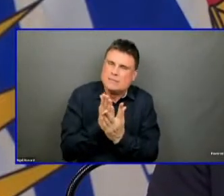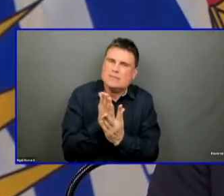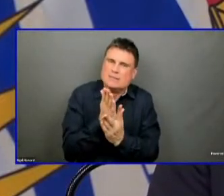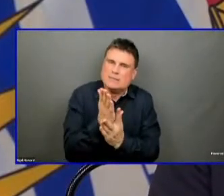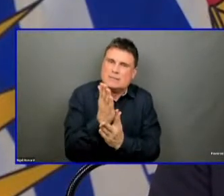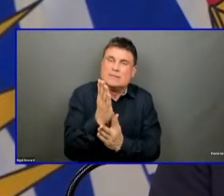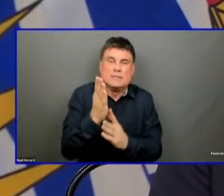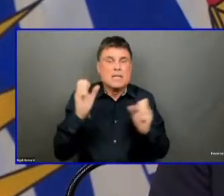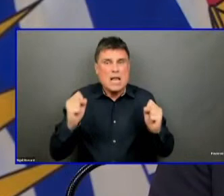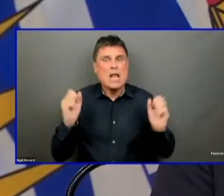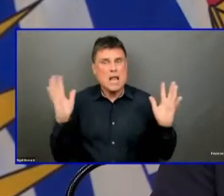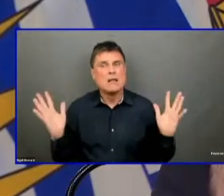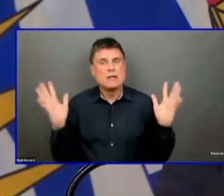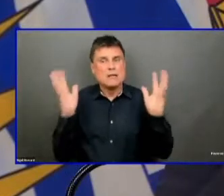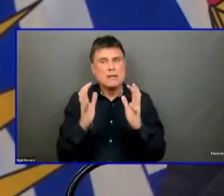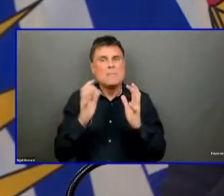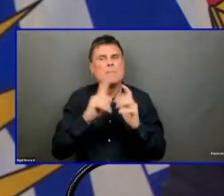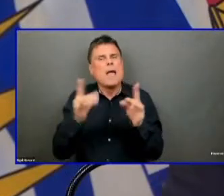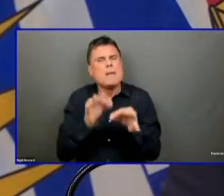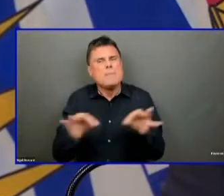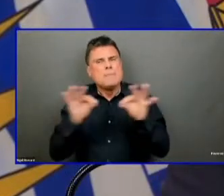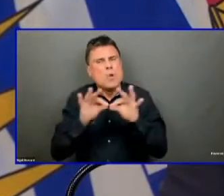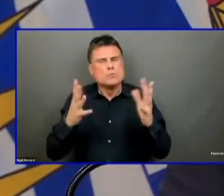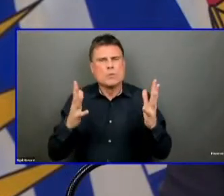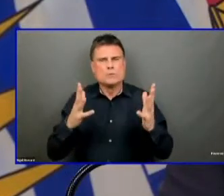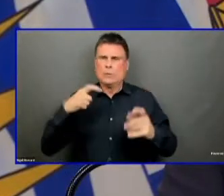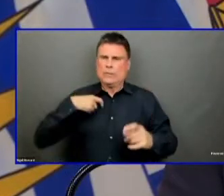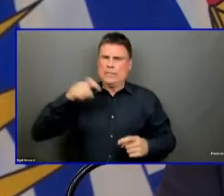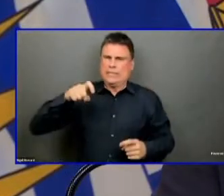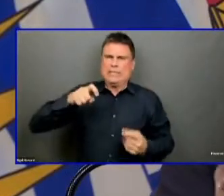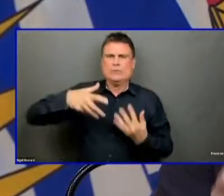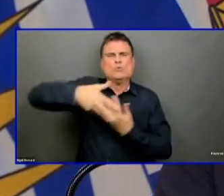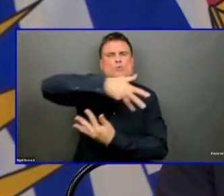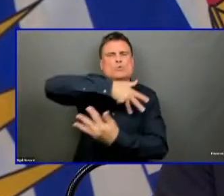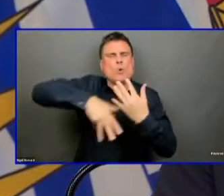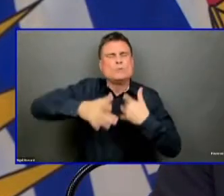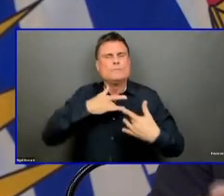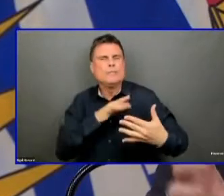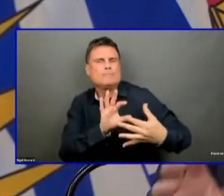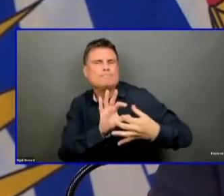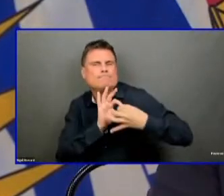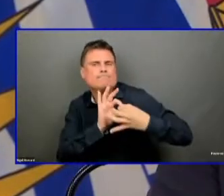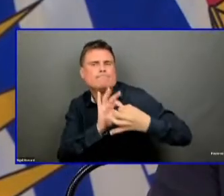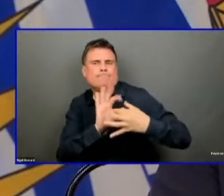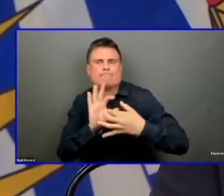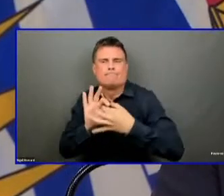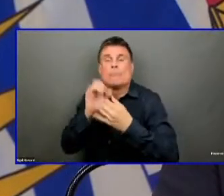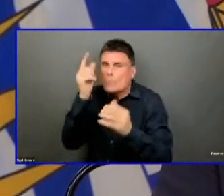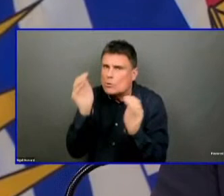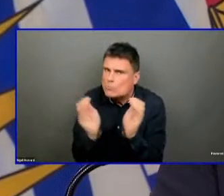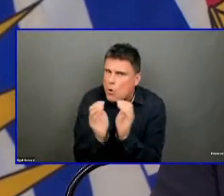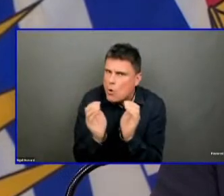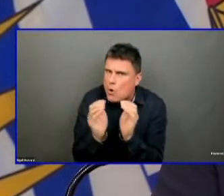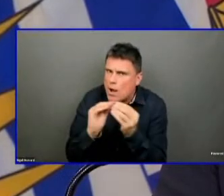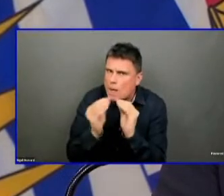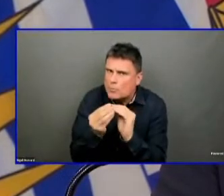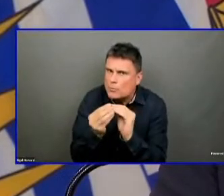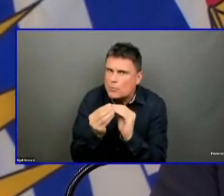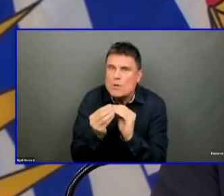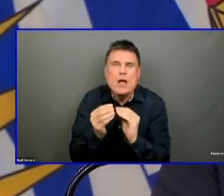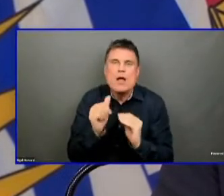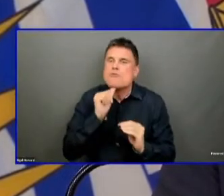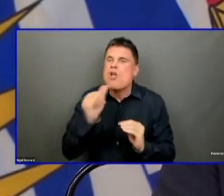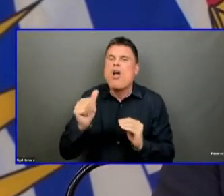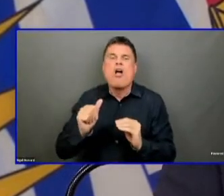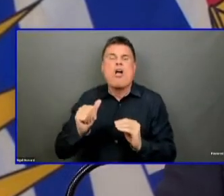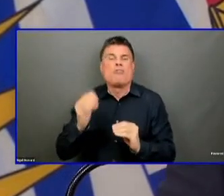that reduces the risk, but it should be the same small group of people that you can meet outdoors, keeping